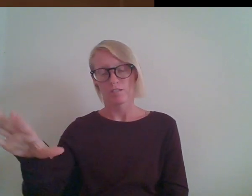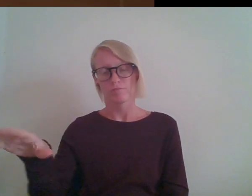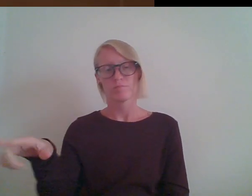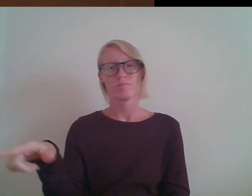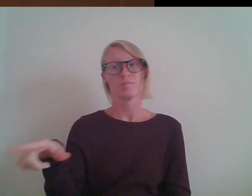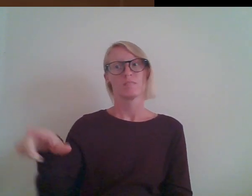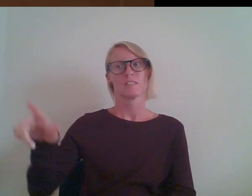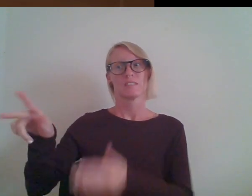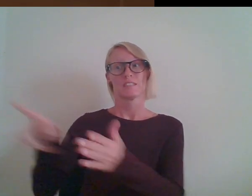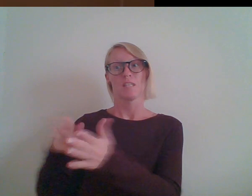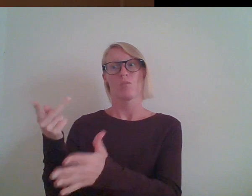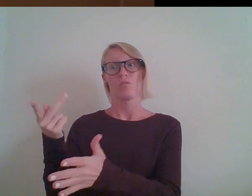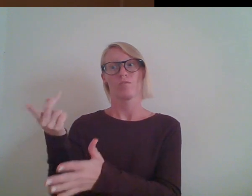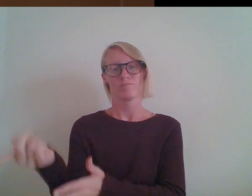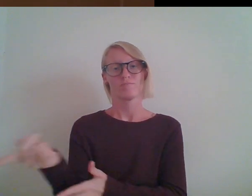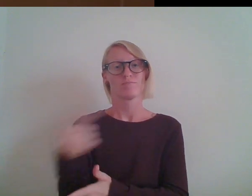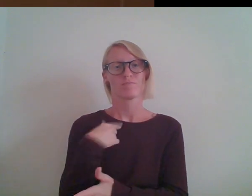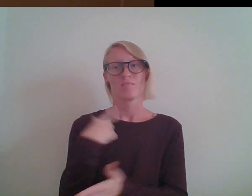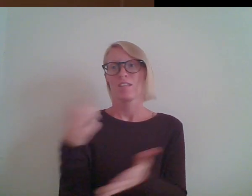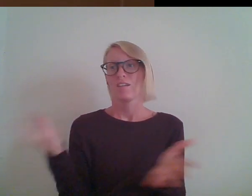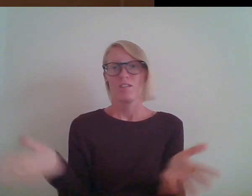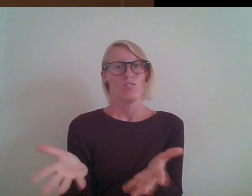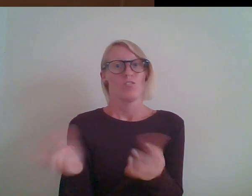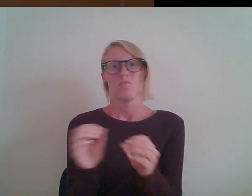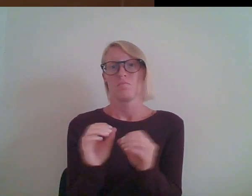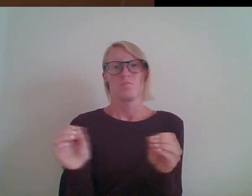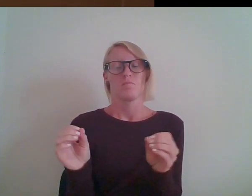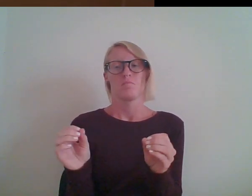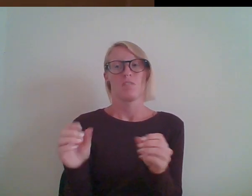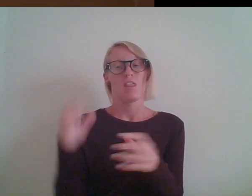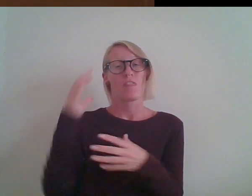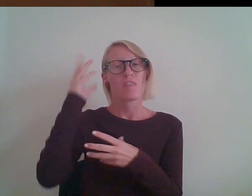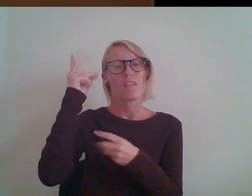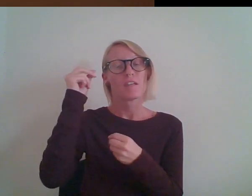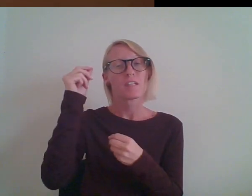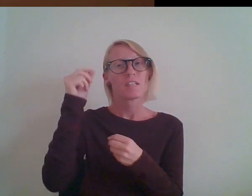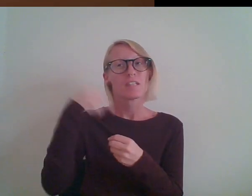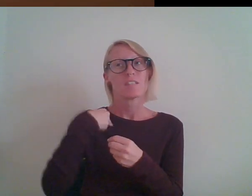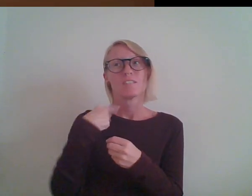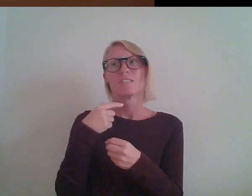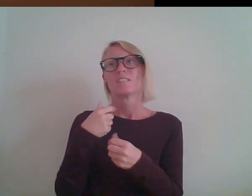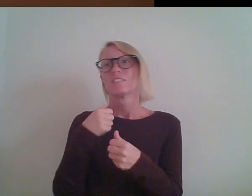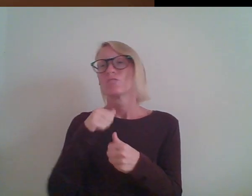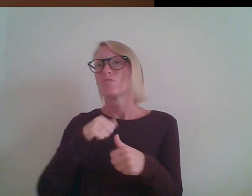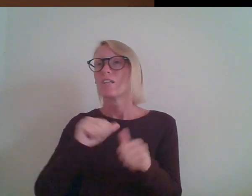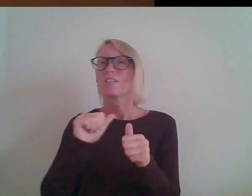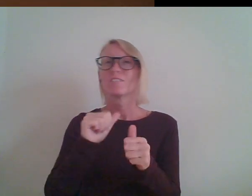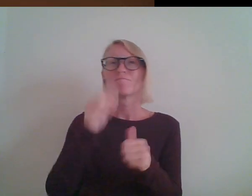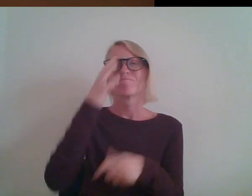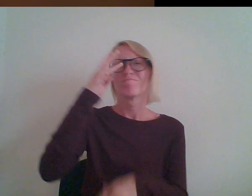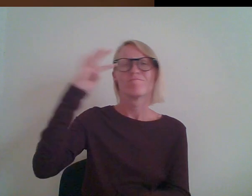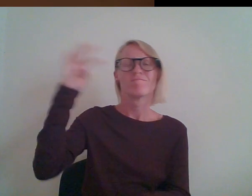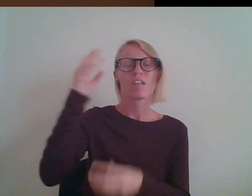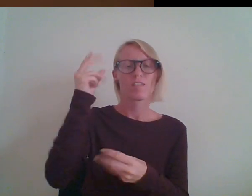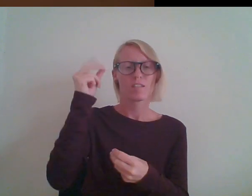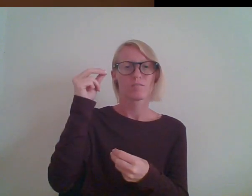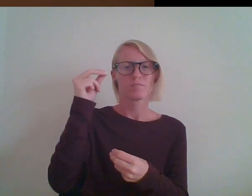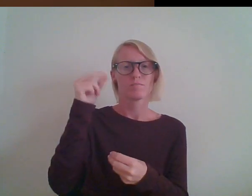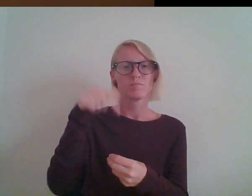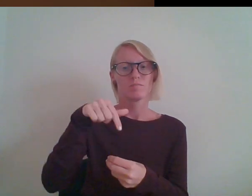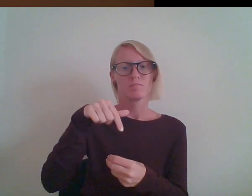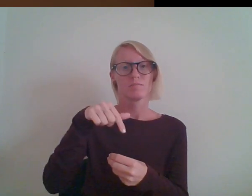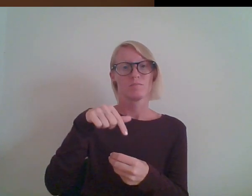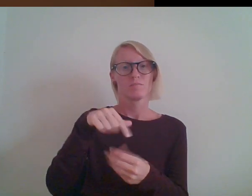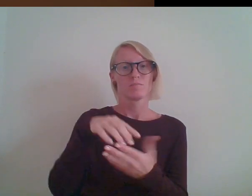more effort, simply by thinking about it instead of just trying to superficially think about it. And this is where, as a